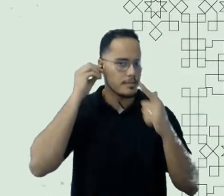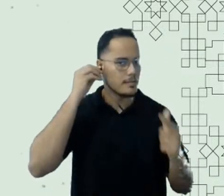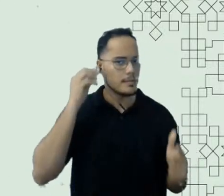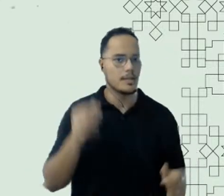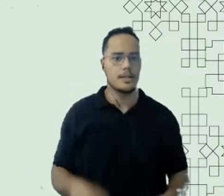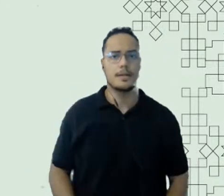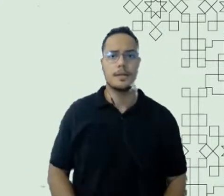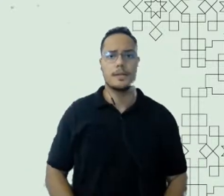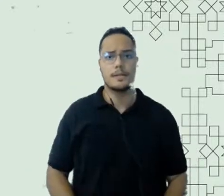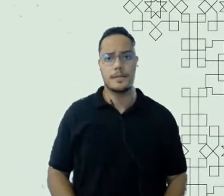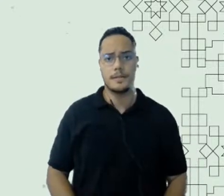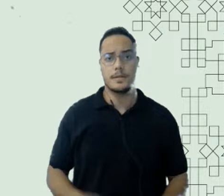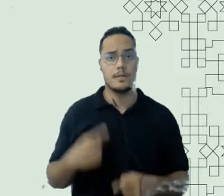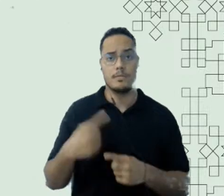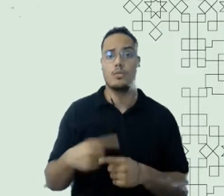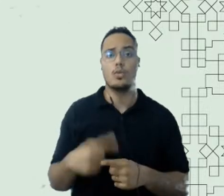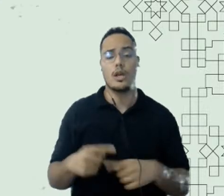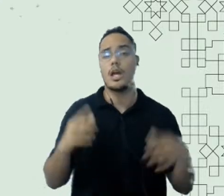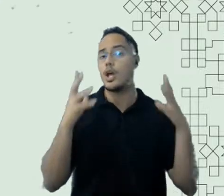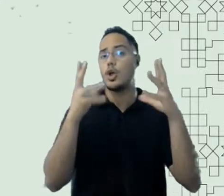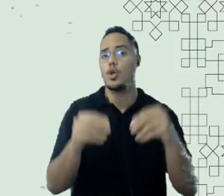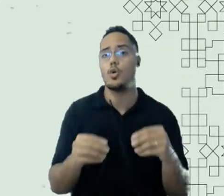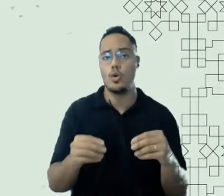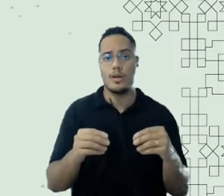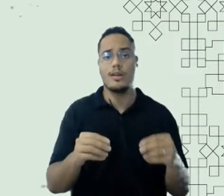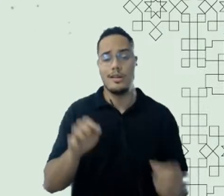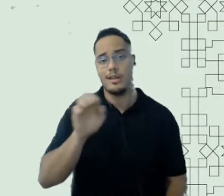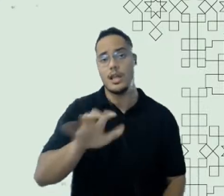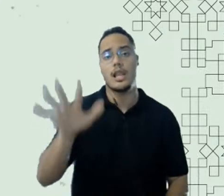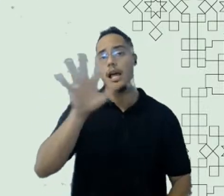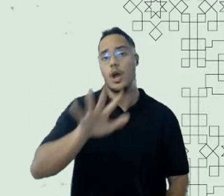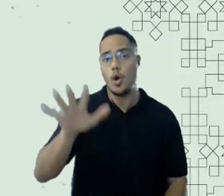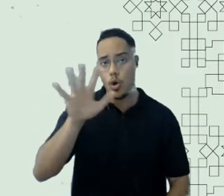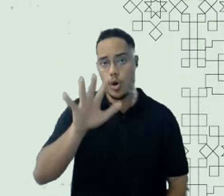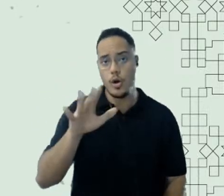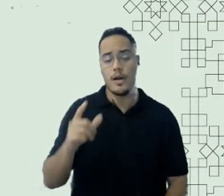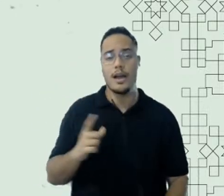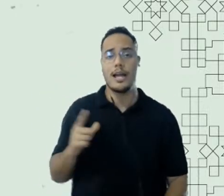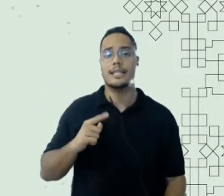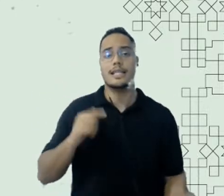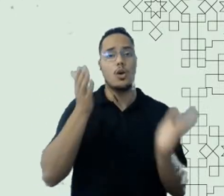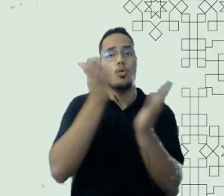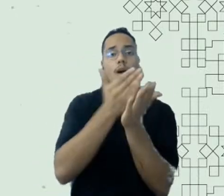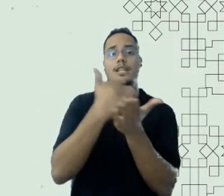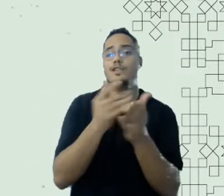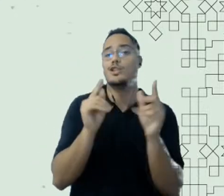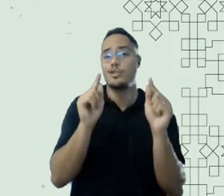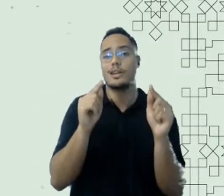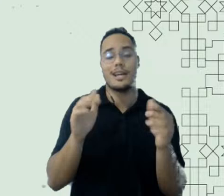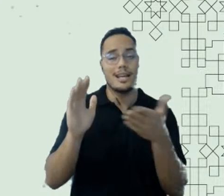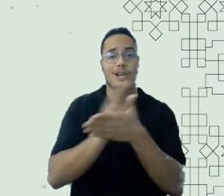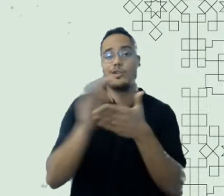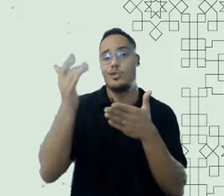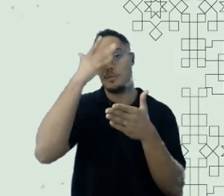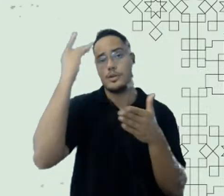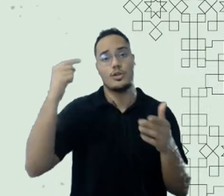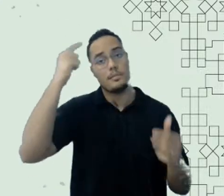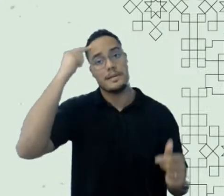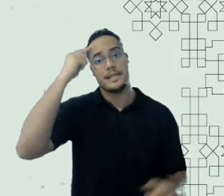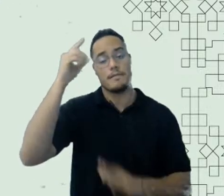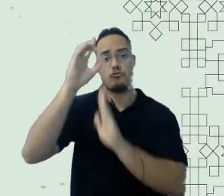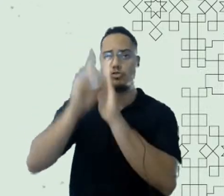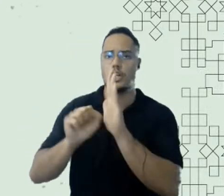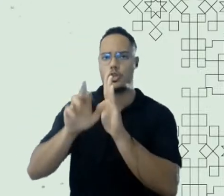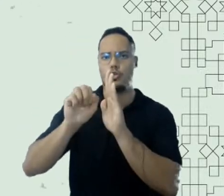that, it's really important. YouTube is communicating works to the public. And there were people who said, no way, freedom of